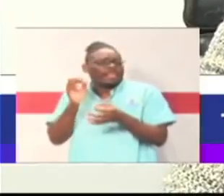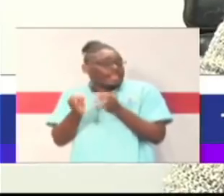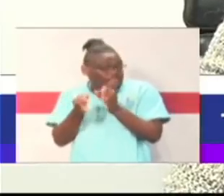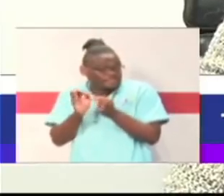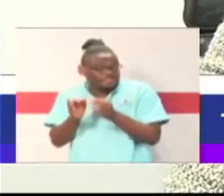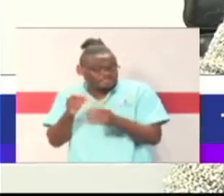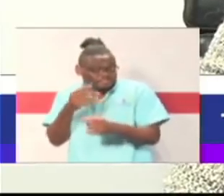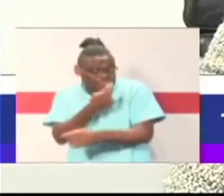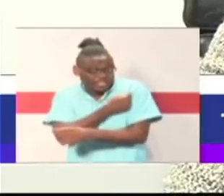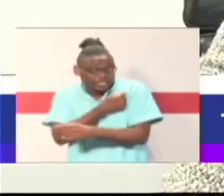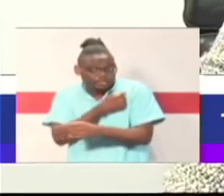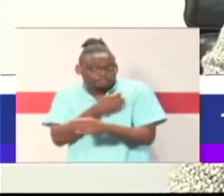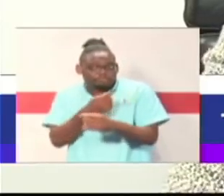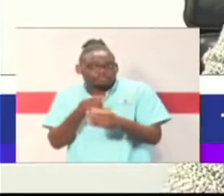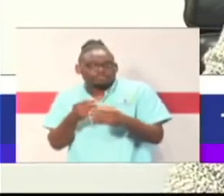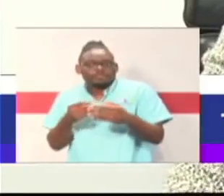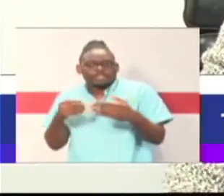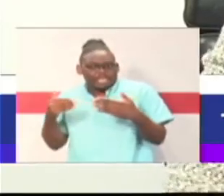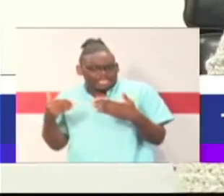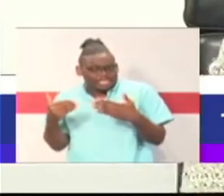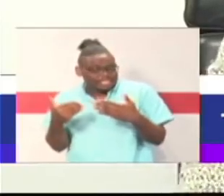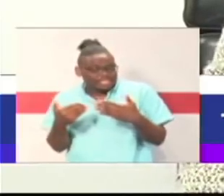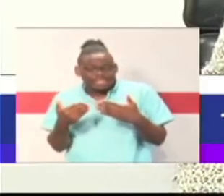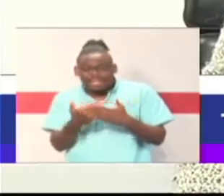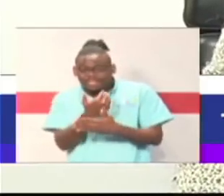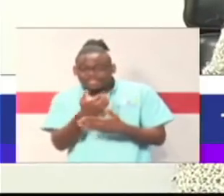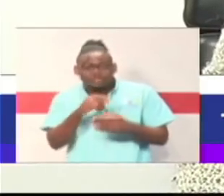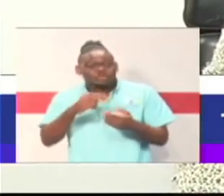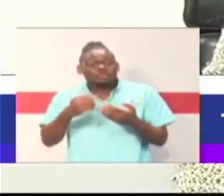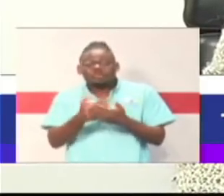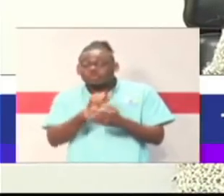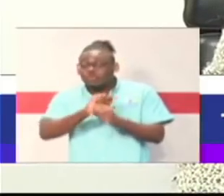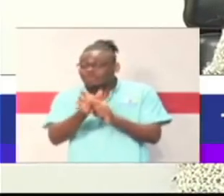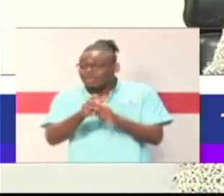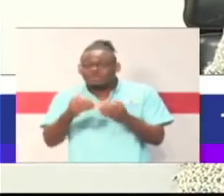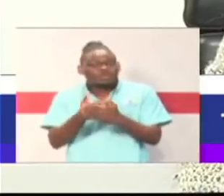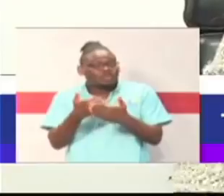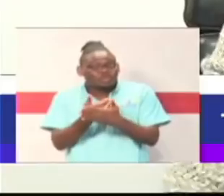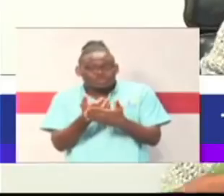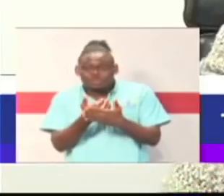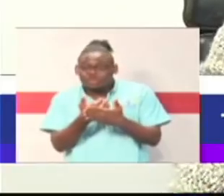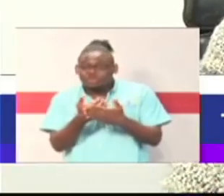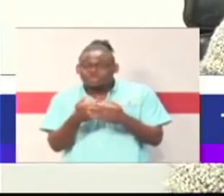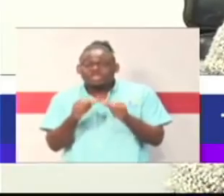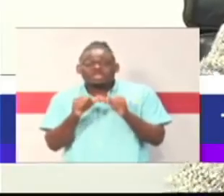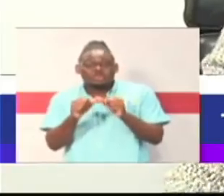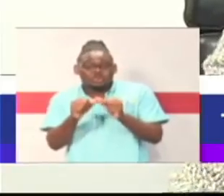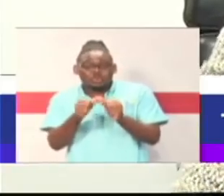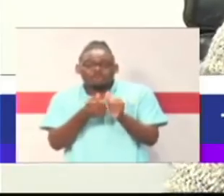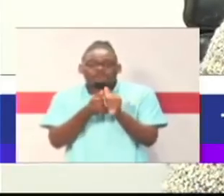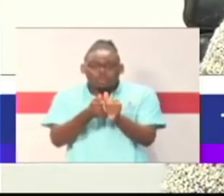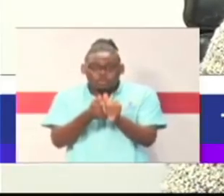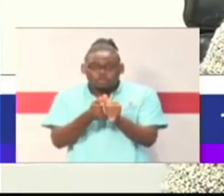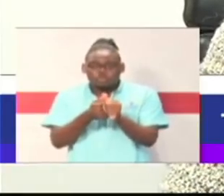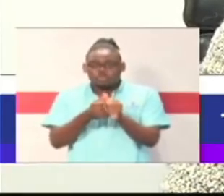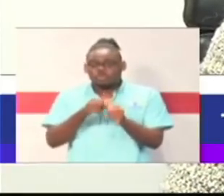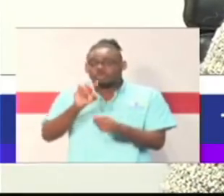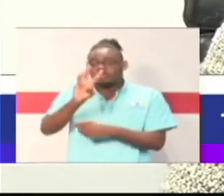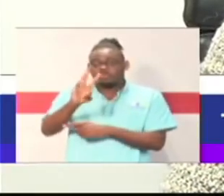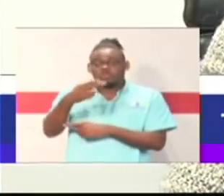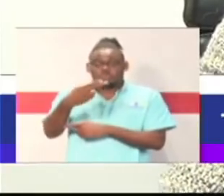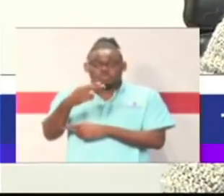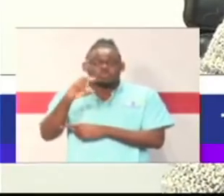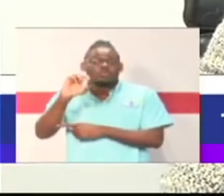We continue to be guided by the World Health Organization information and the evidence that is provided by the World Health